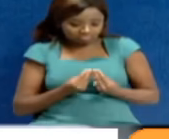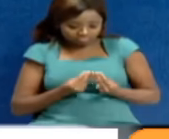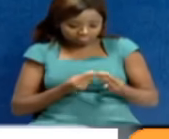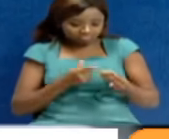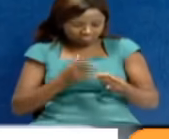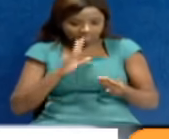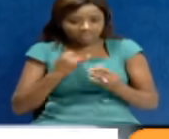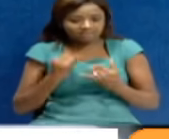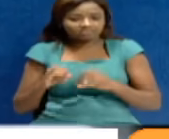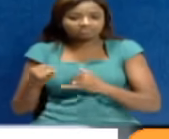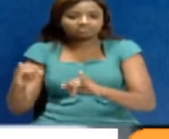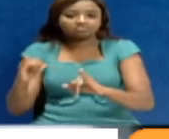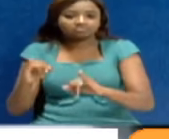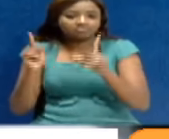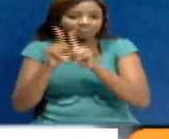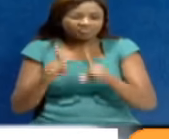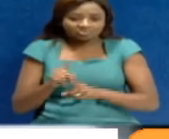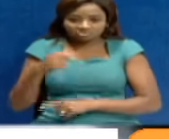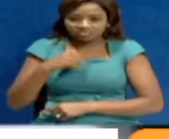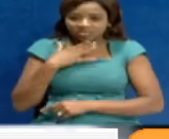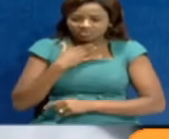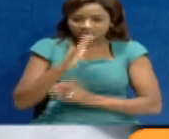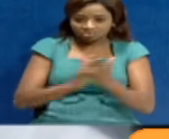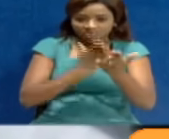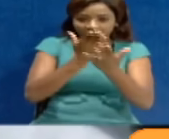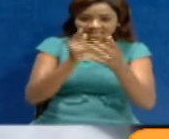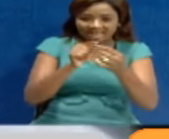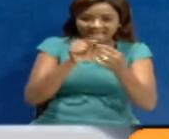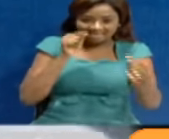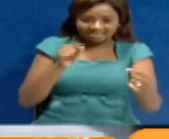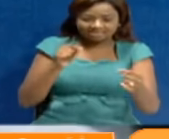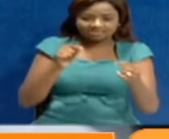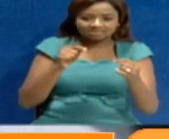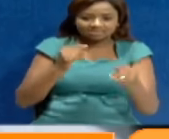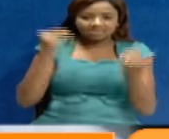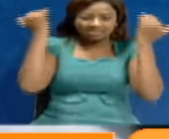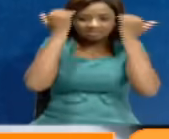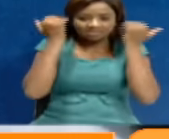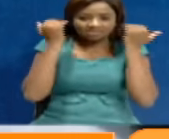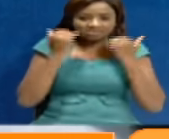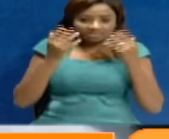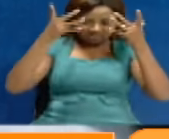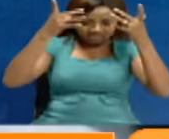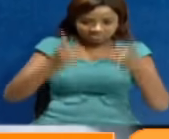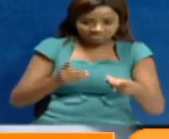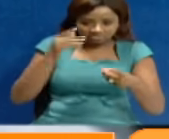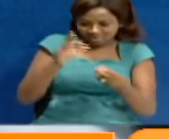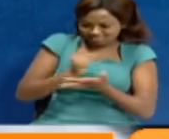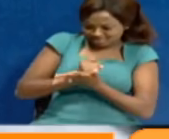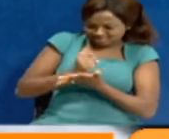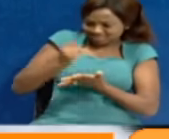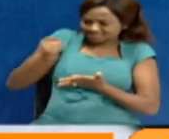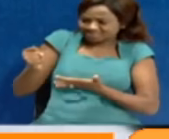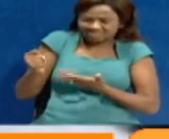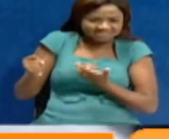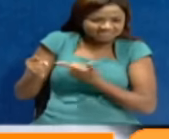to enforce the orders. I'm also considering appealing against the decision by the judge to suspend this decision, because I don't